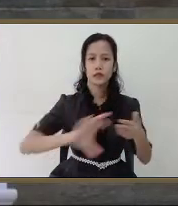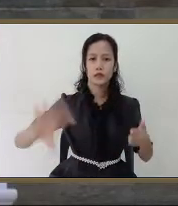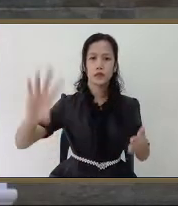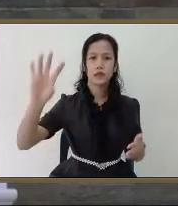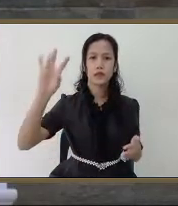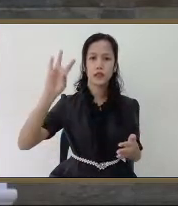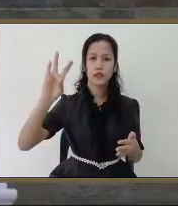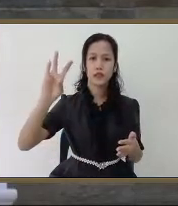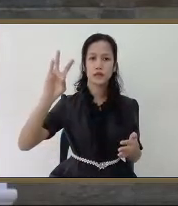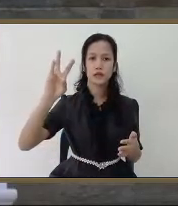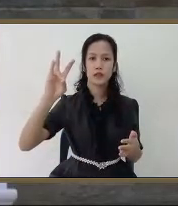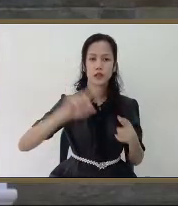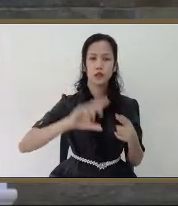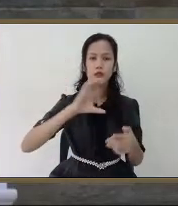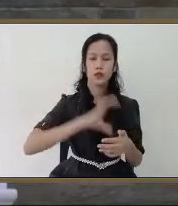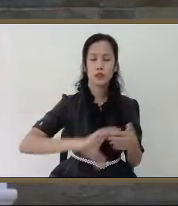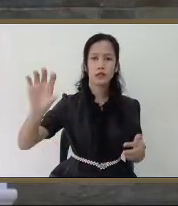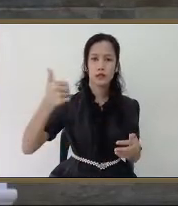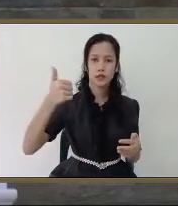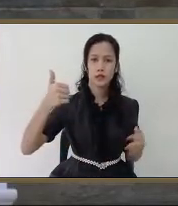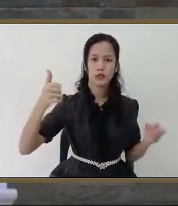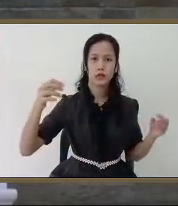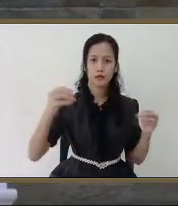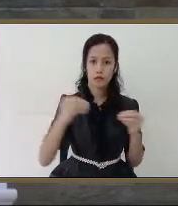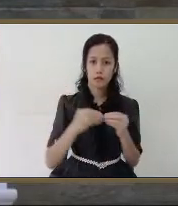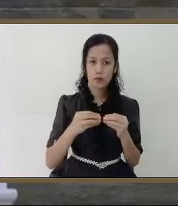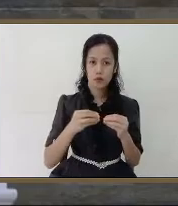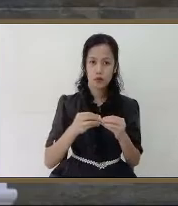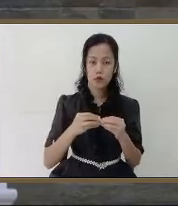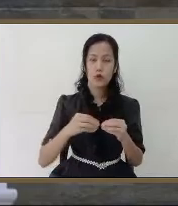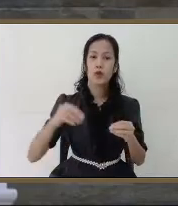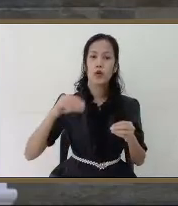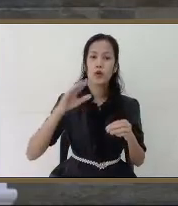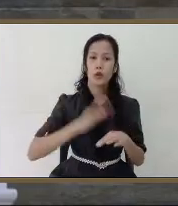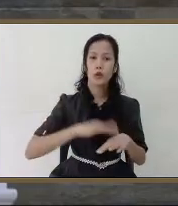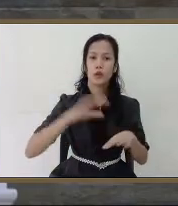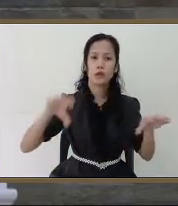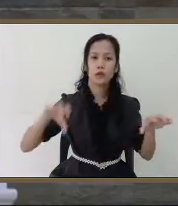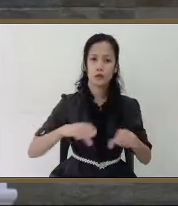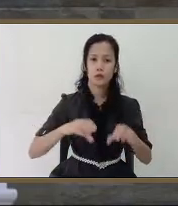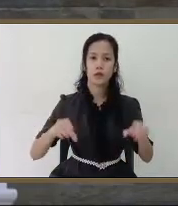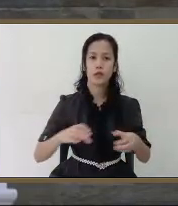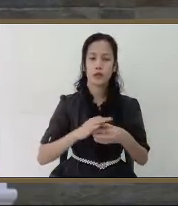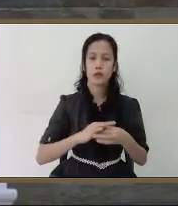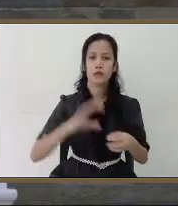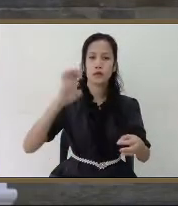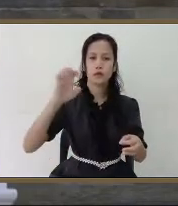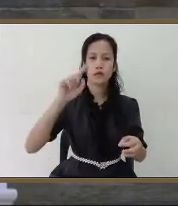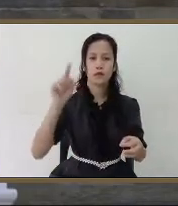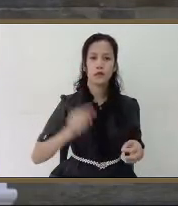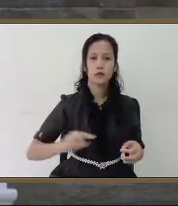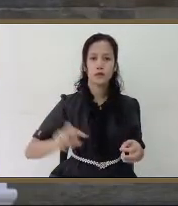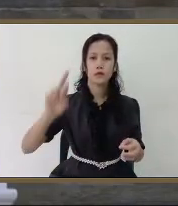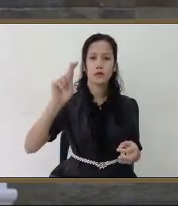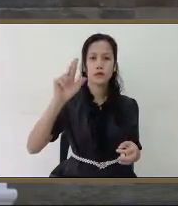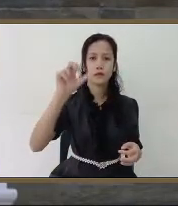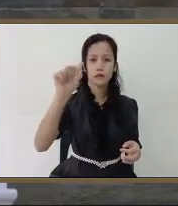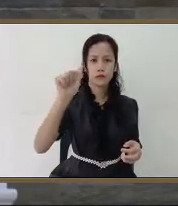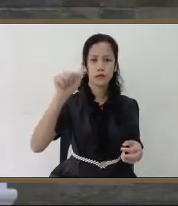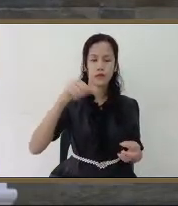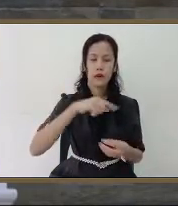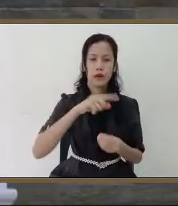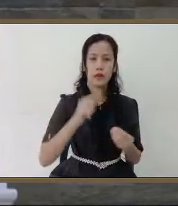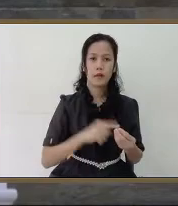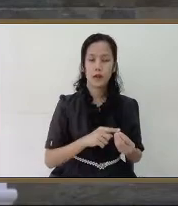naman, ito naman lahat is more on the work of Ezra. Okay? Ito naman yung outline patungkol na kay